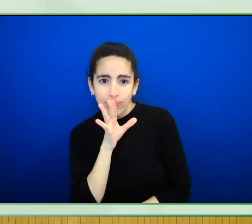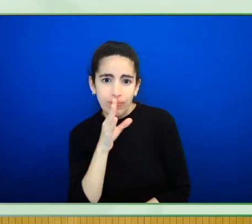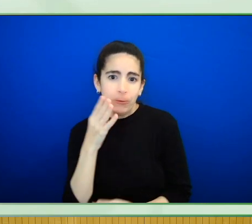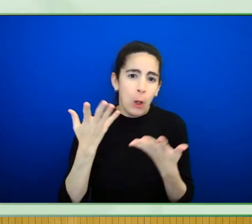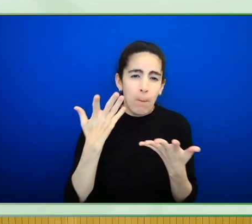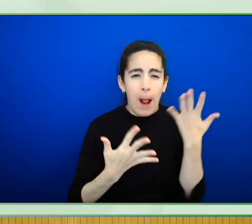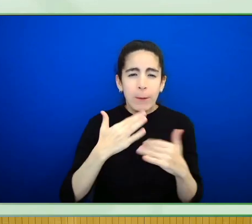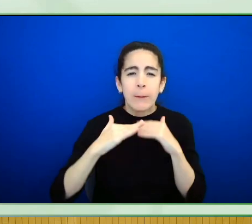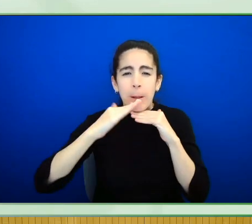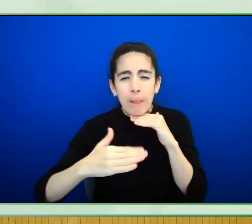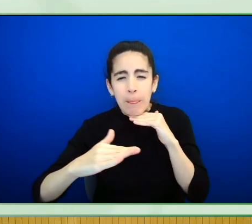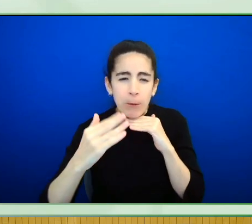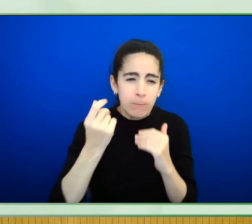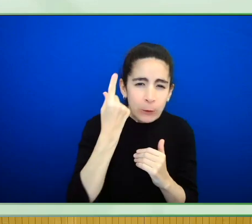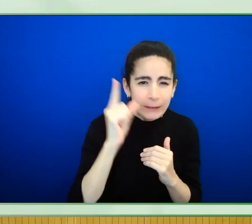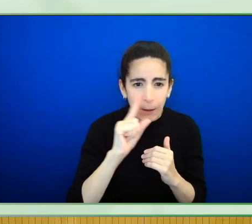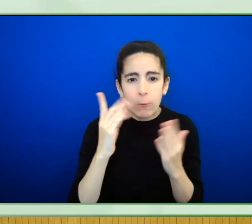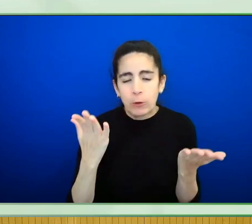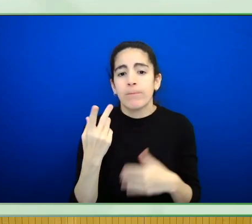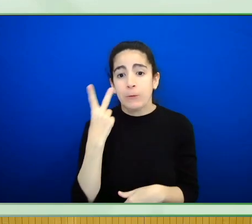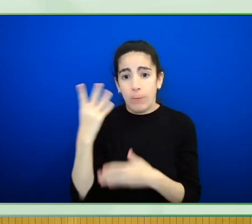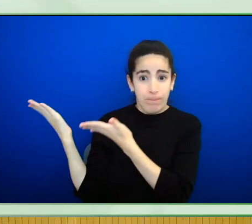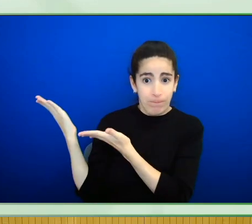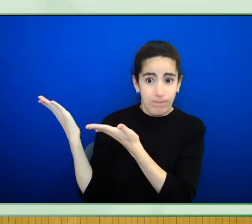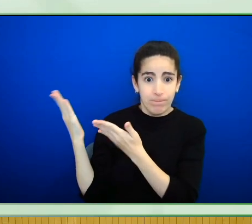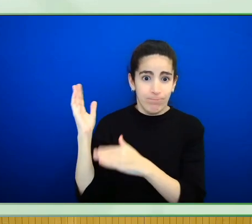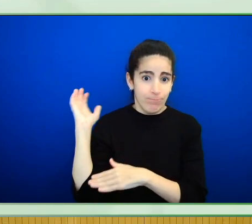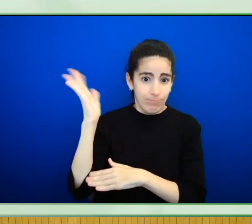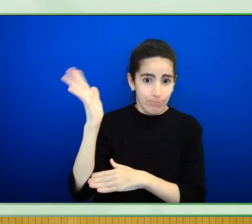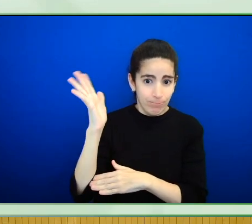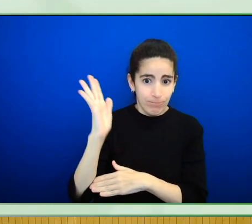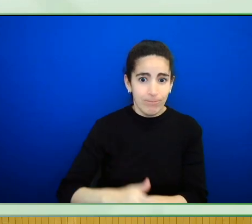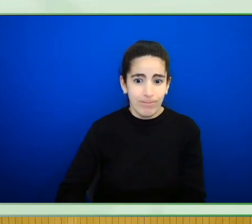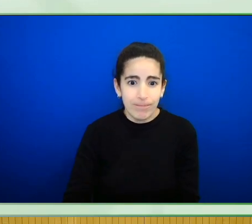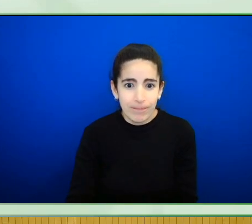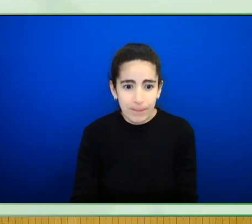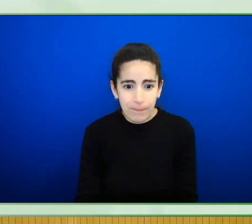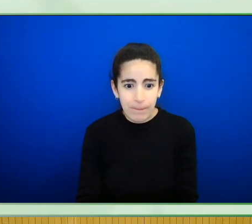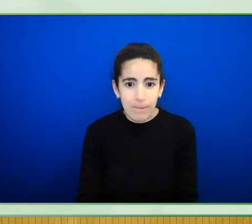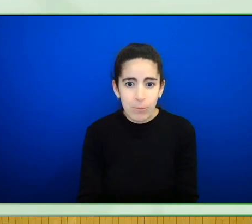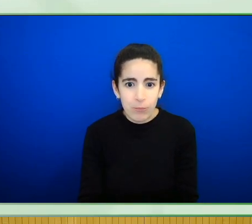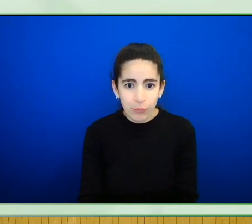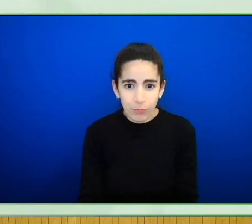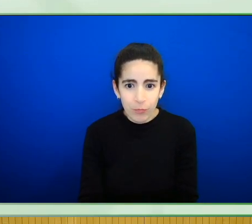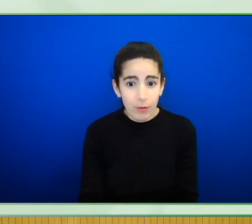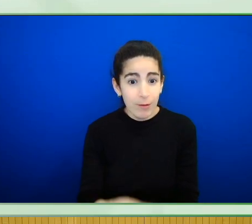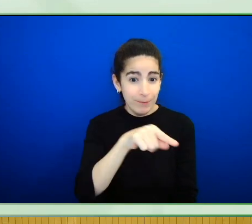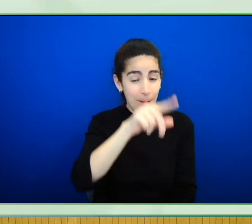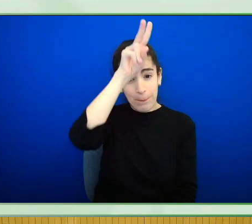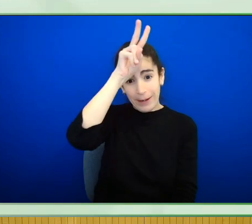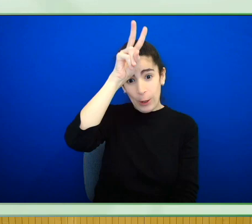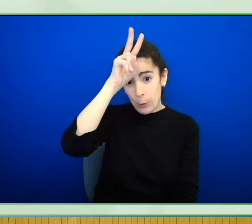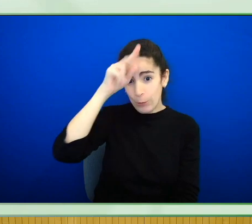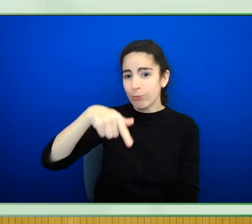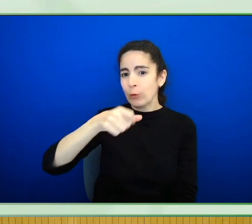South America and with amazing food. And Oír para Crecer is a non-profit organization. We work since